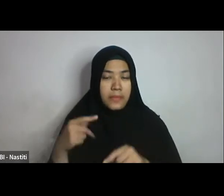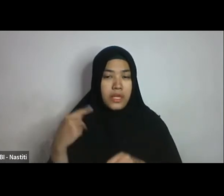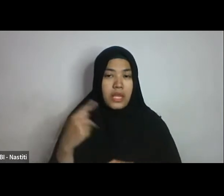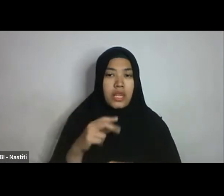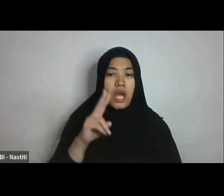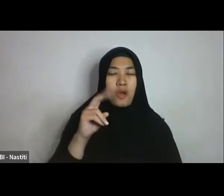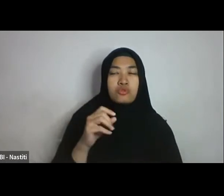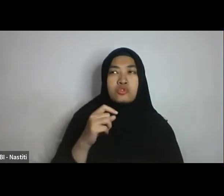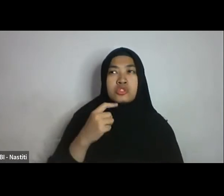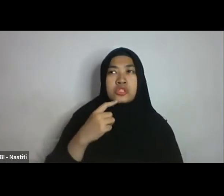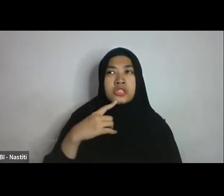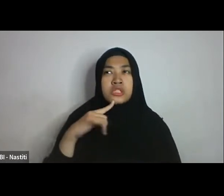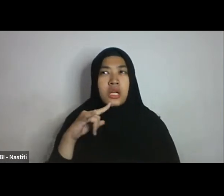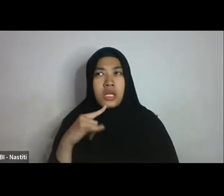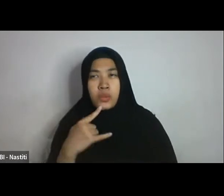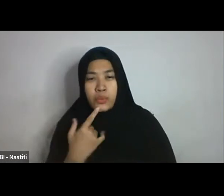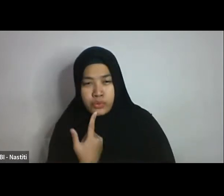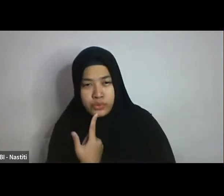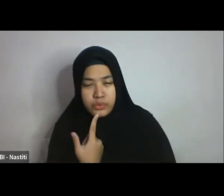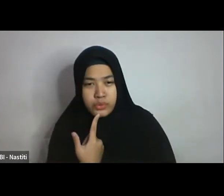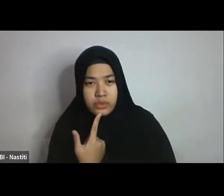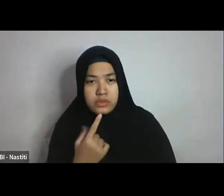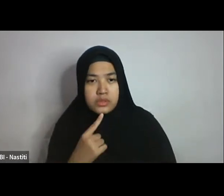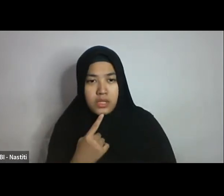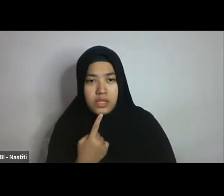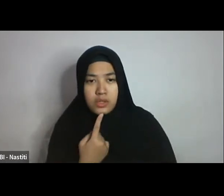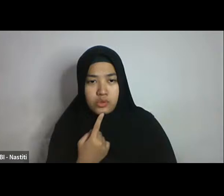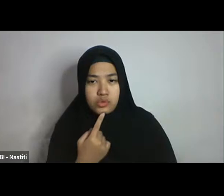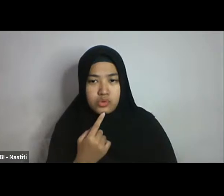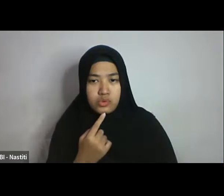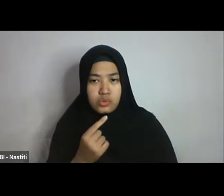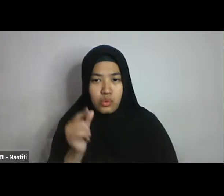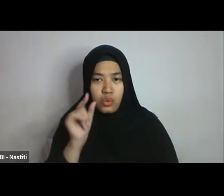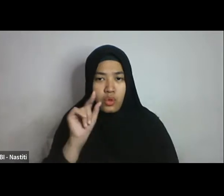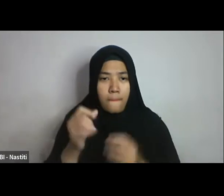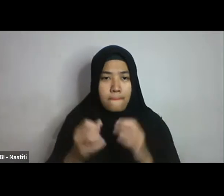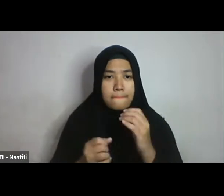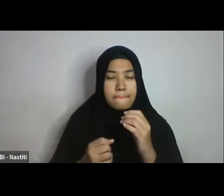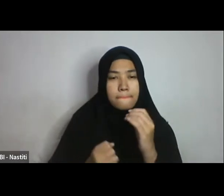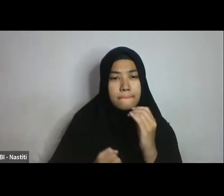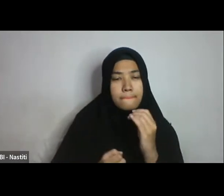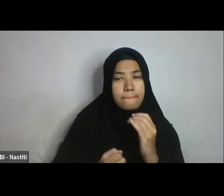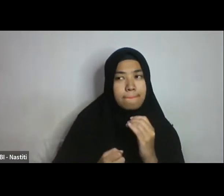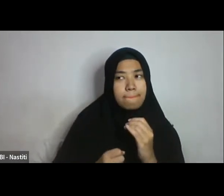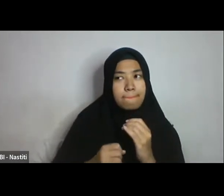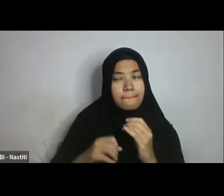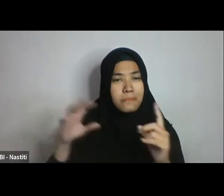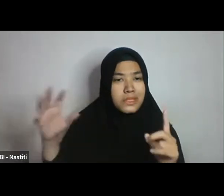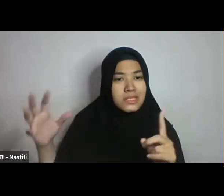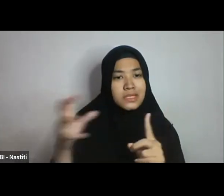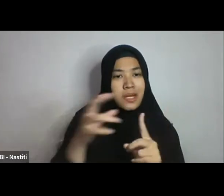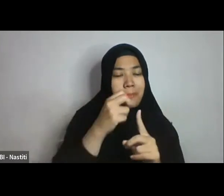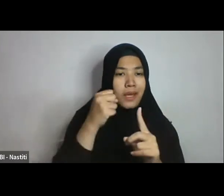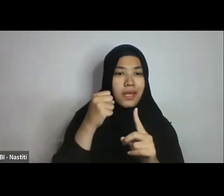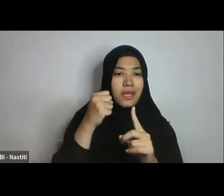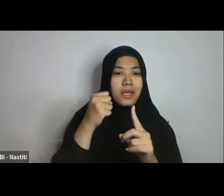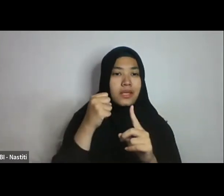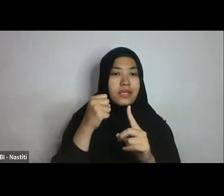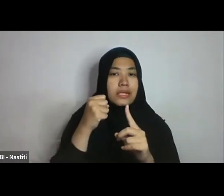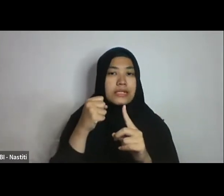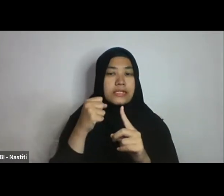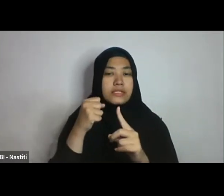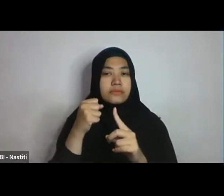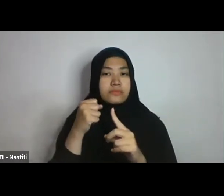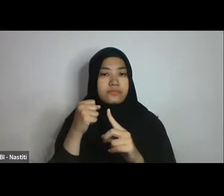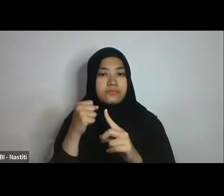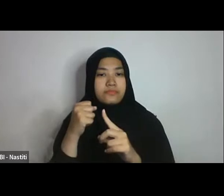cracks. They don't have their KTP or the personal identity, so they cannot enroll for health insurance. There are all kind of